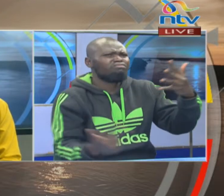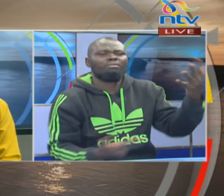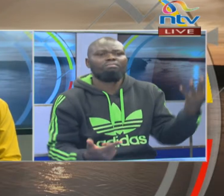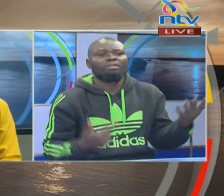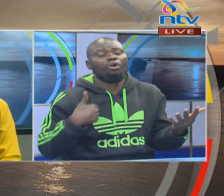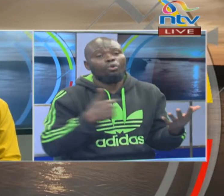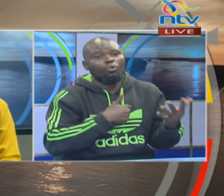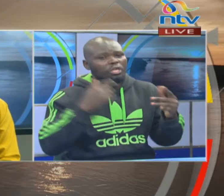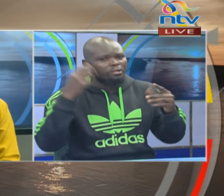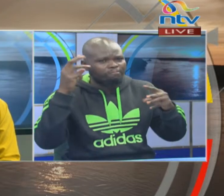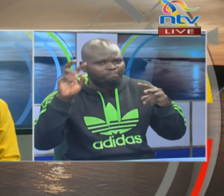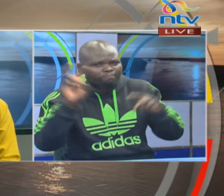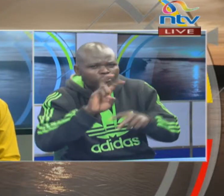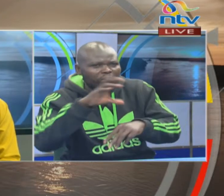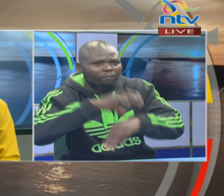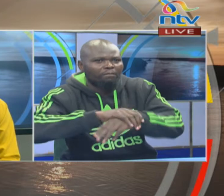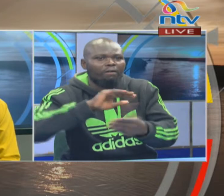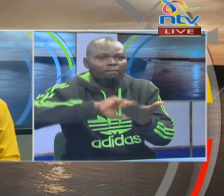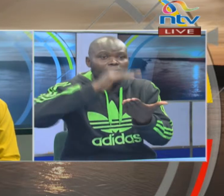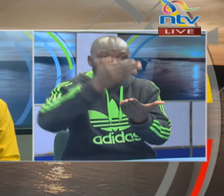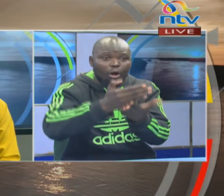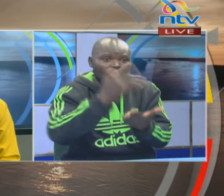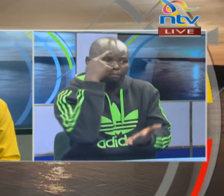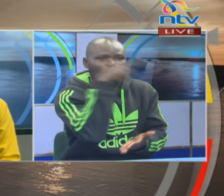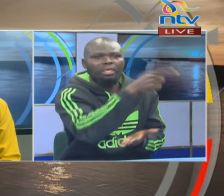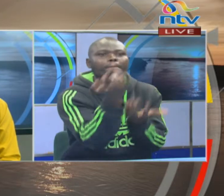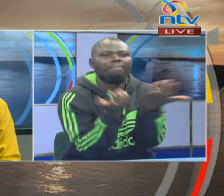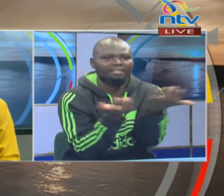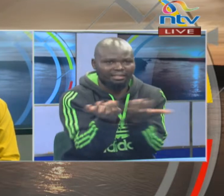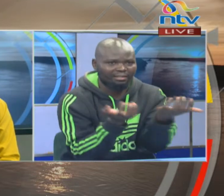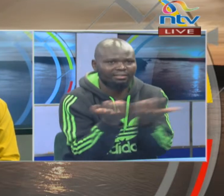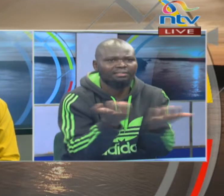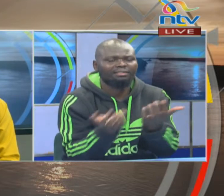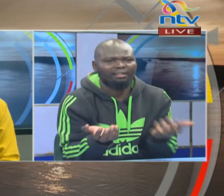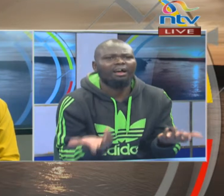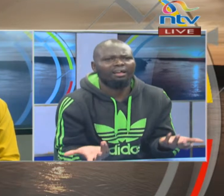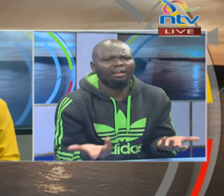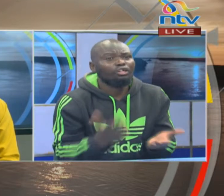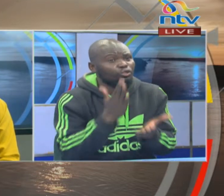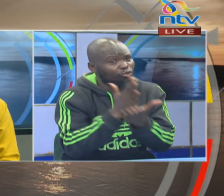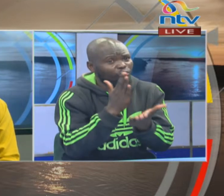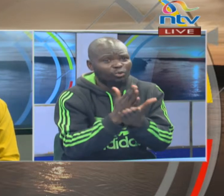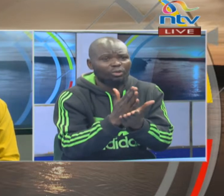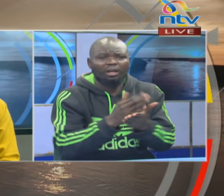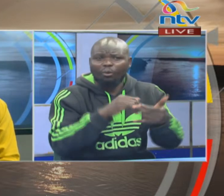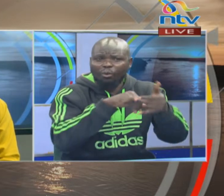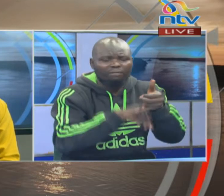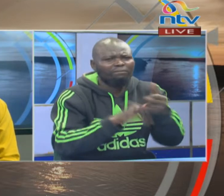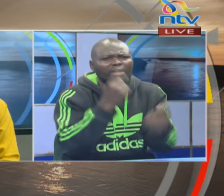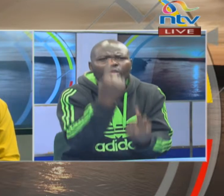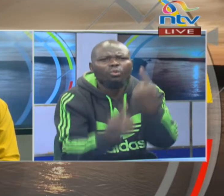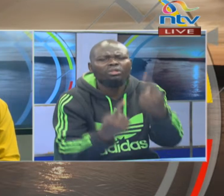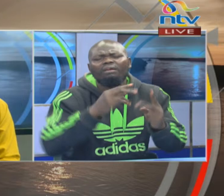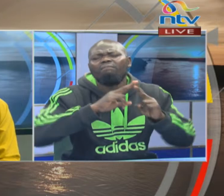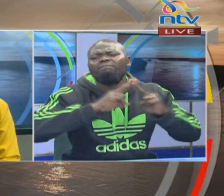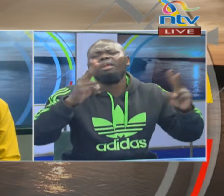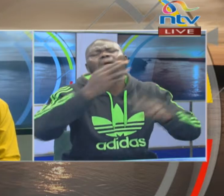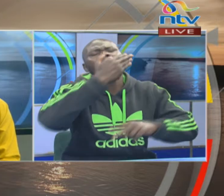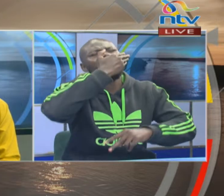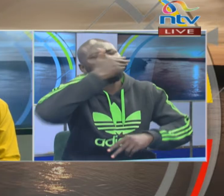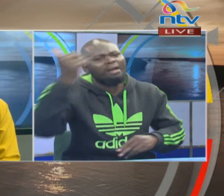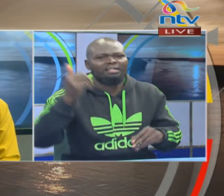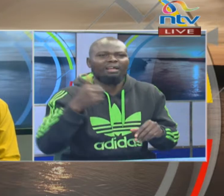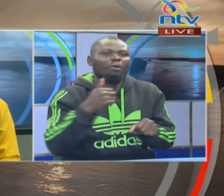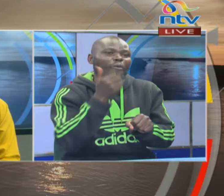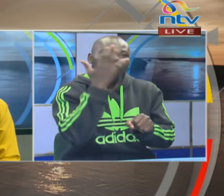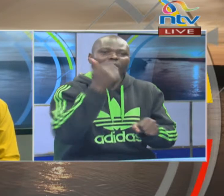You see, of doing other things. So if we get some funds in future, also we are thinking of coming